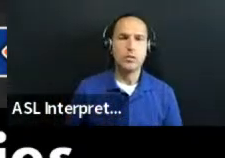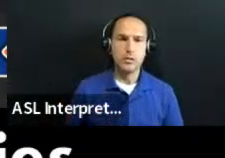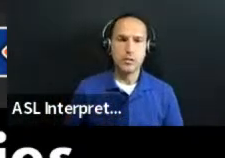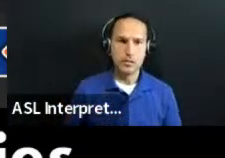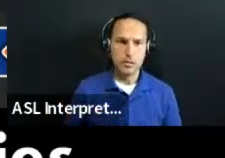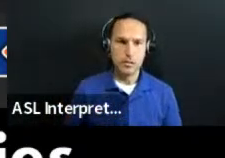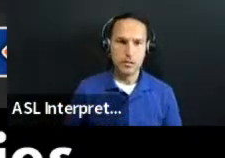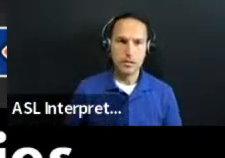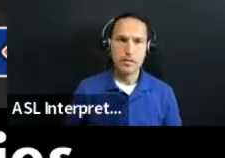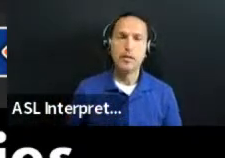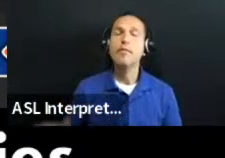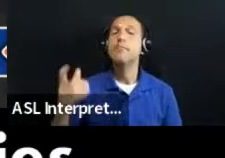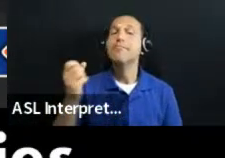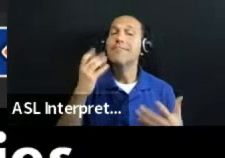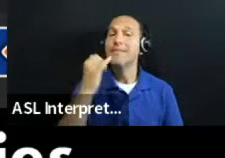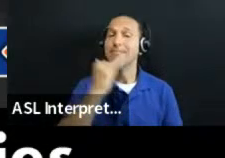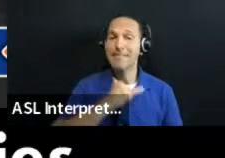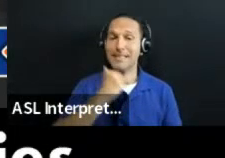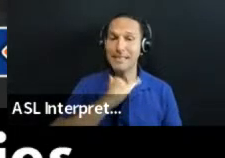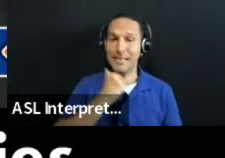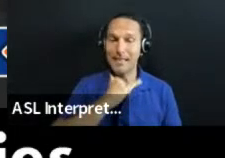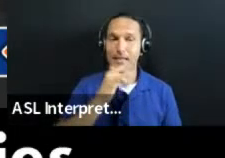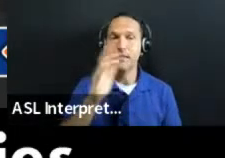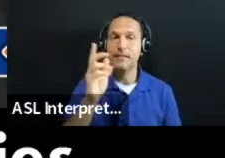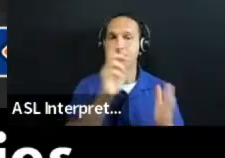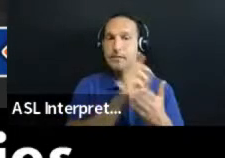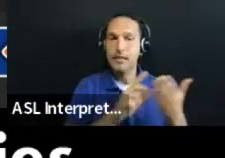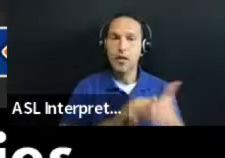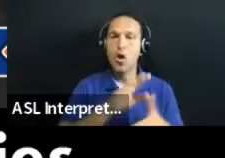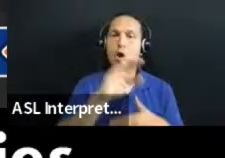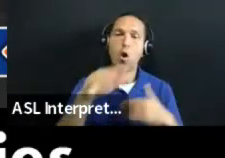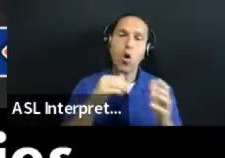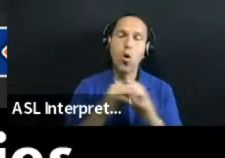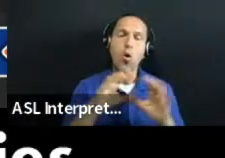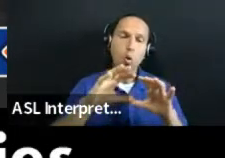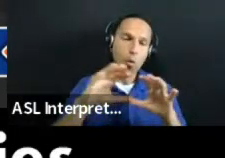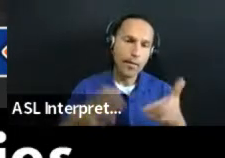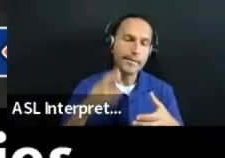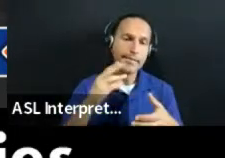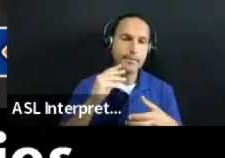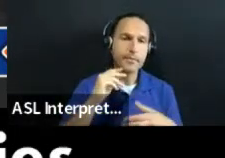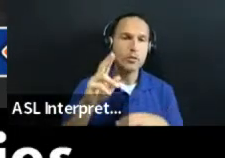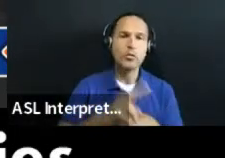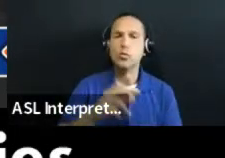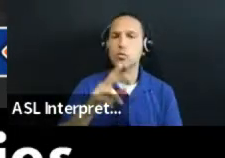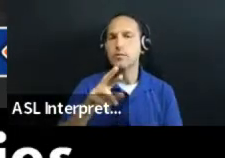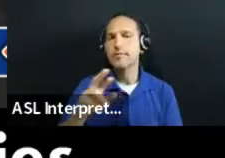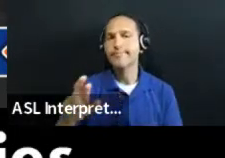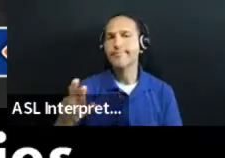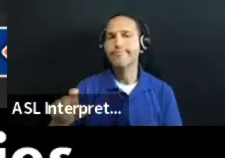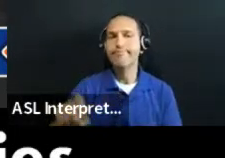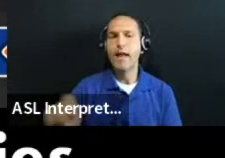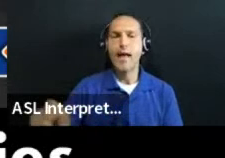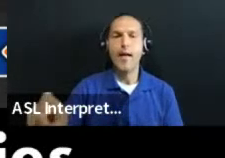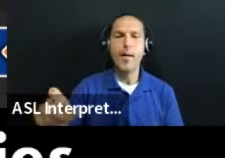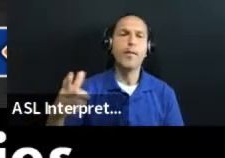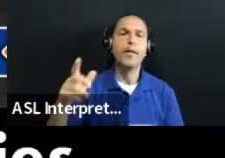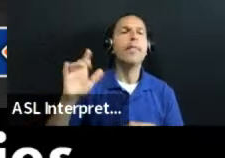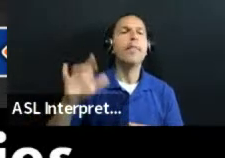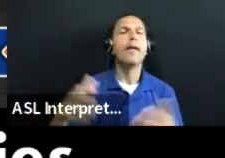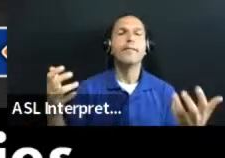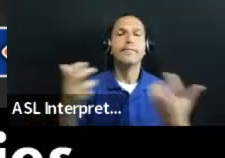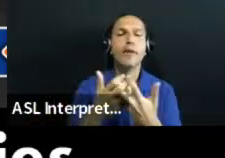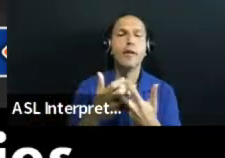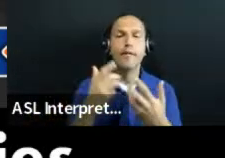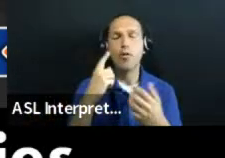So a common mistake that folks do is design the whole experience around using a mouse, which works for